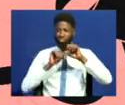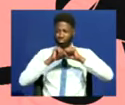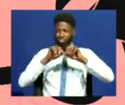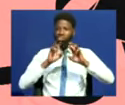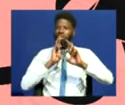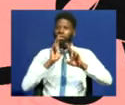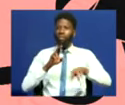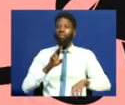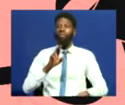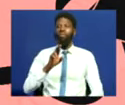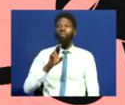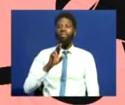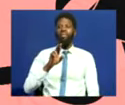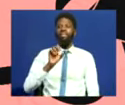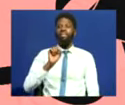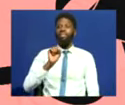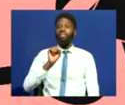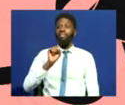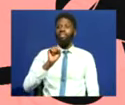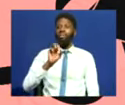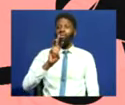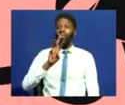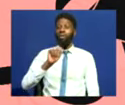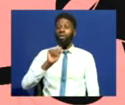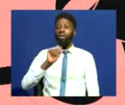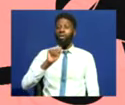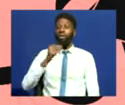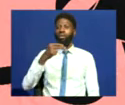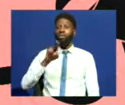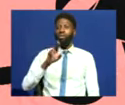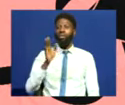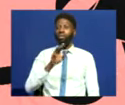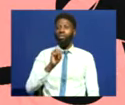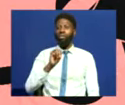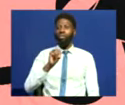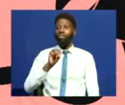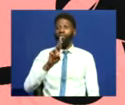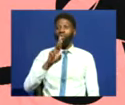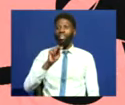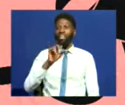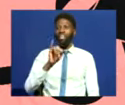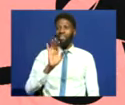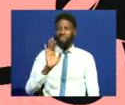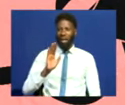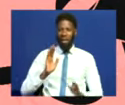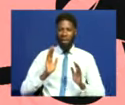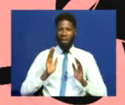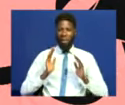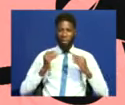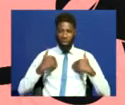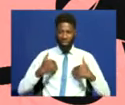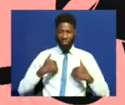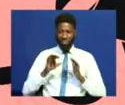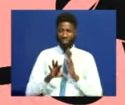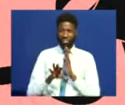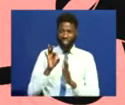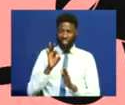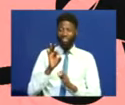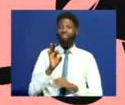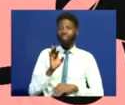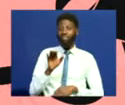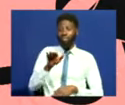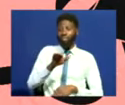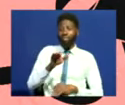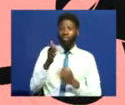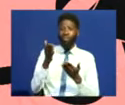the 26-year-old Wahu's lifeless body was found in an Airbnb in South B, Nairobi County. Now, she was last seen